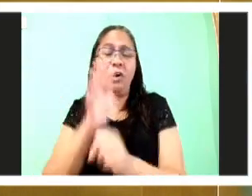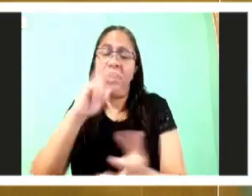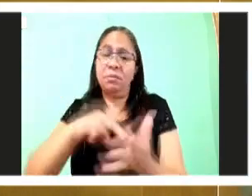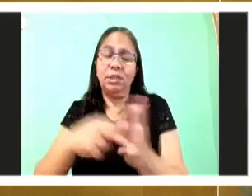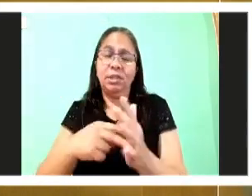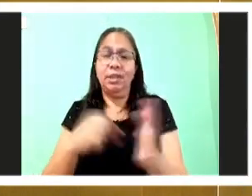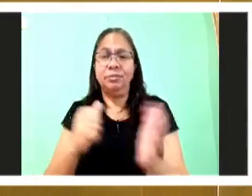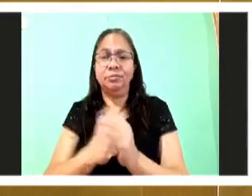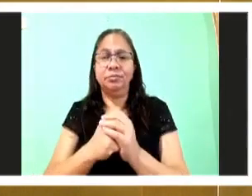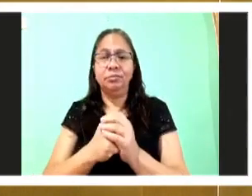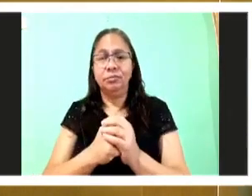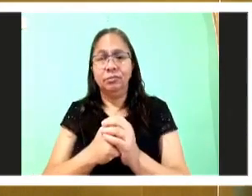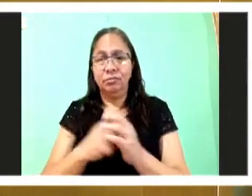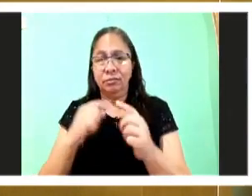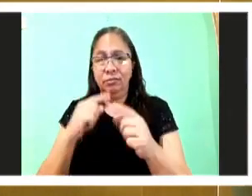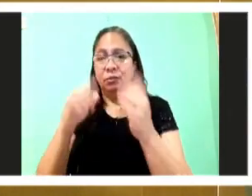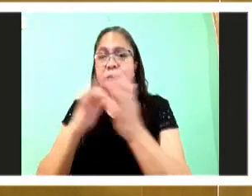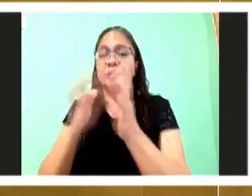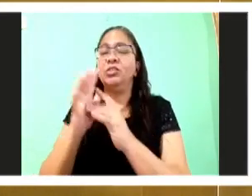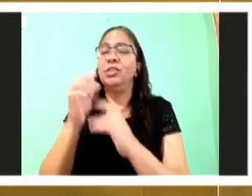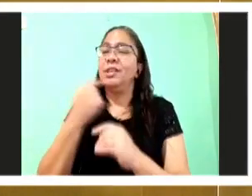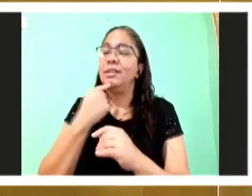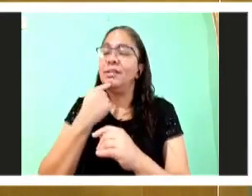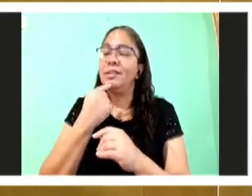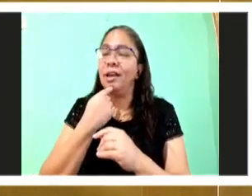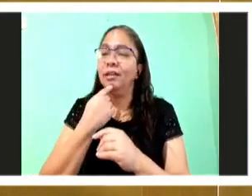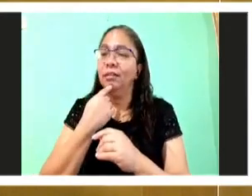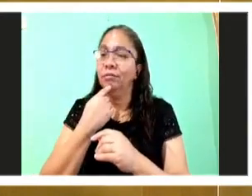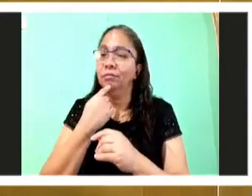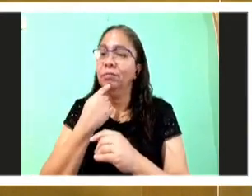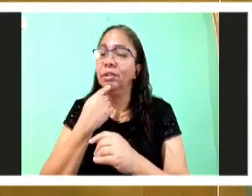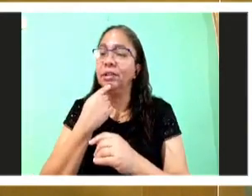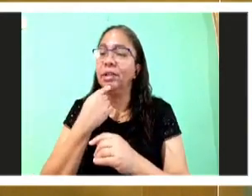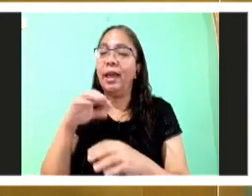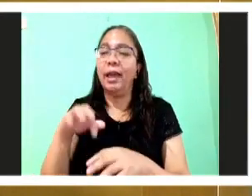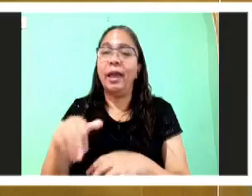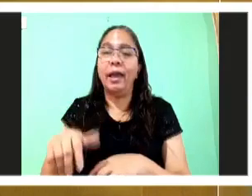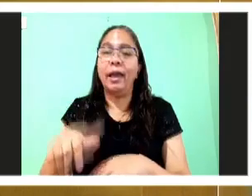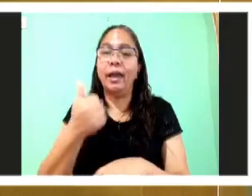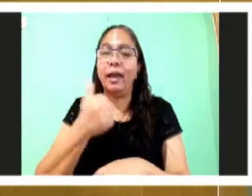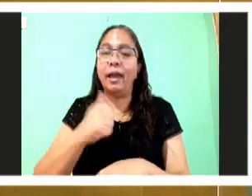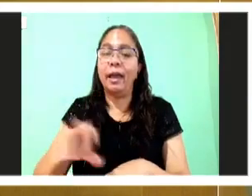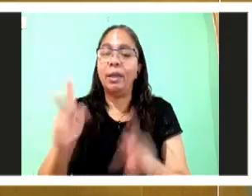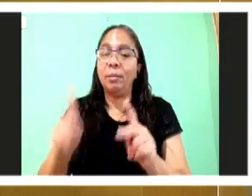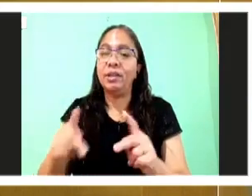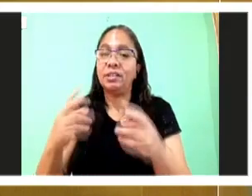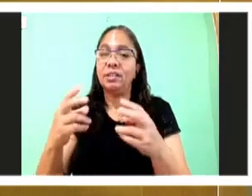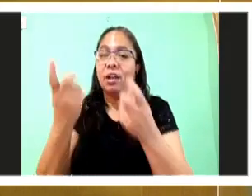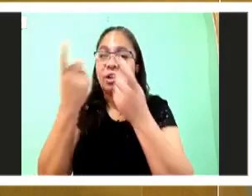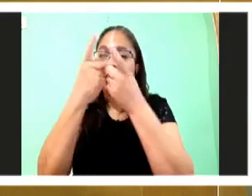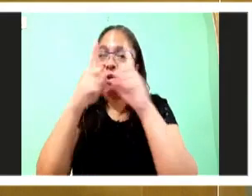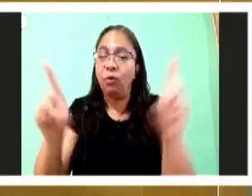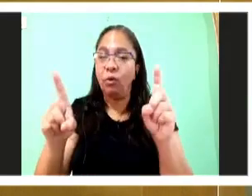When Jesus says here, anyone who divorces and